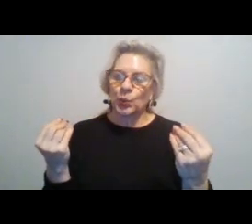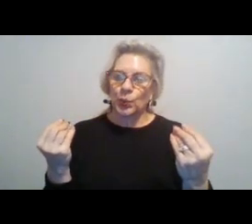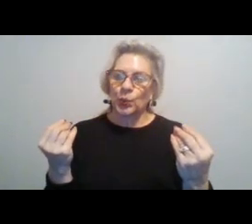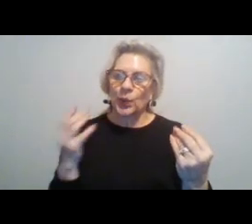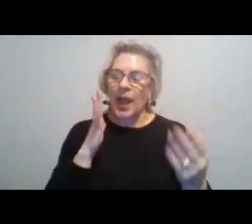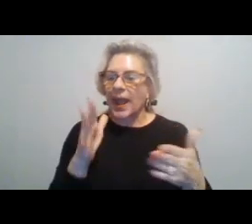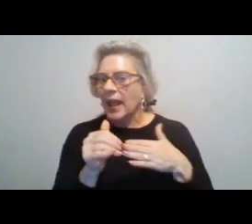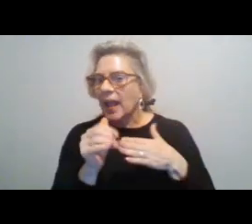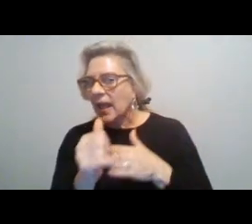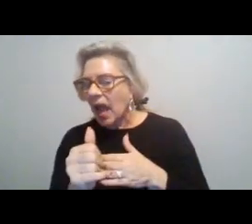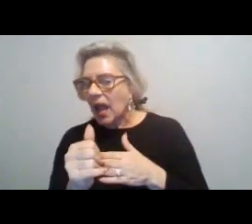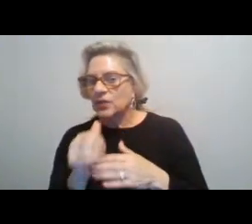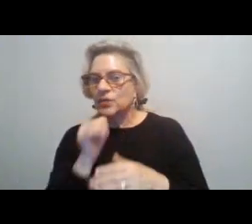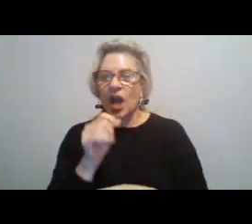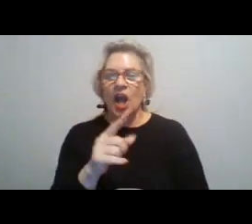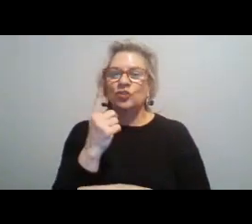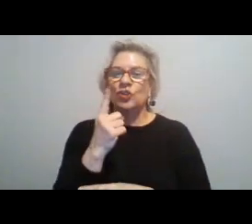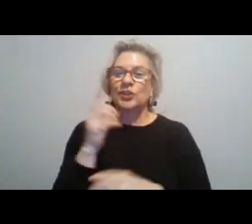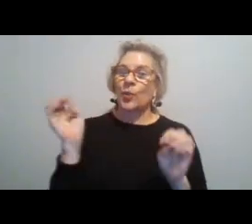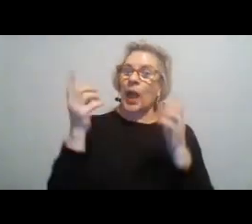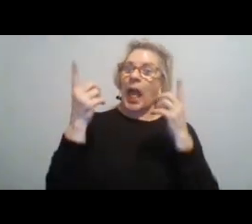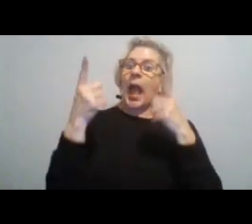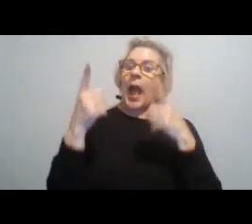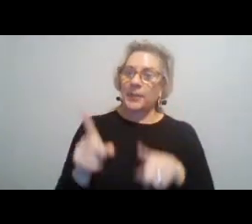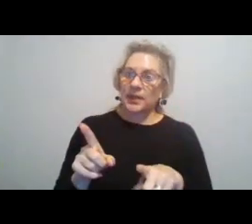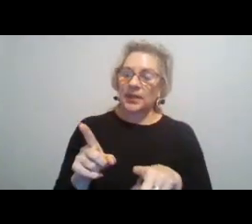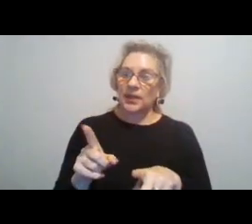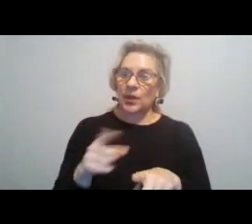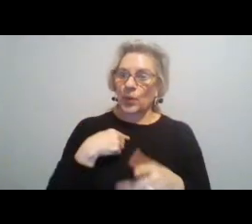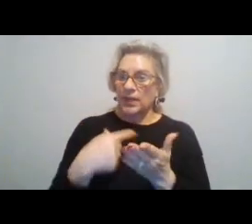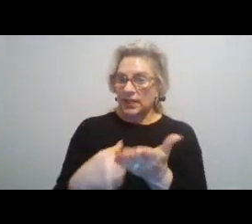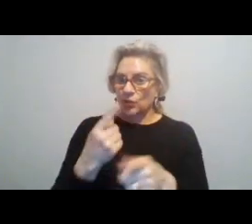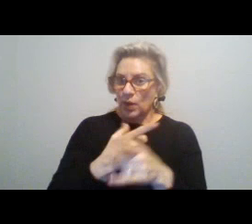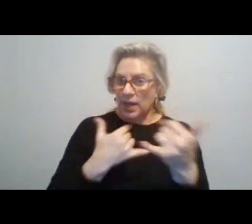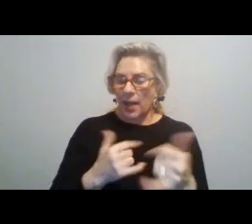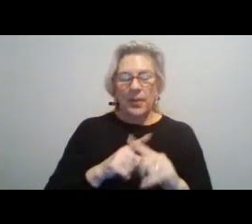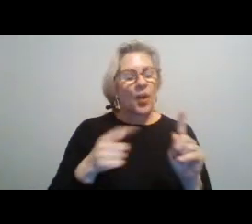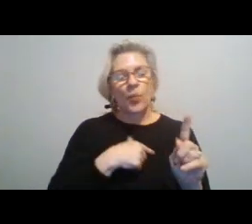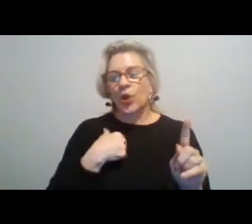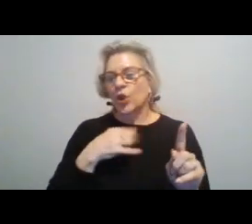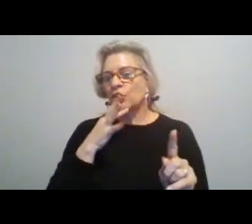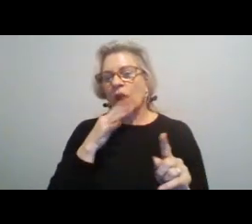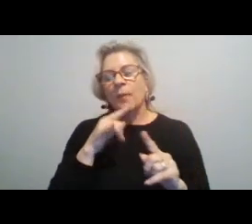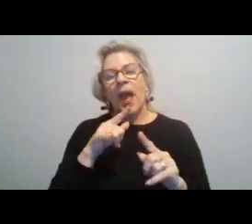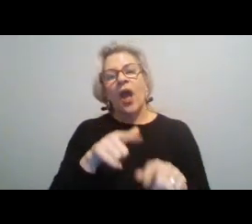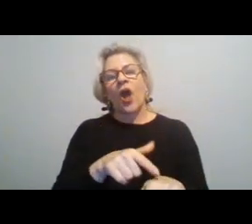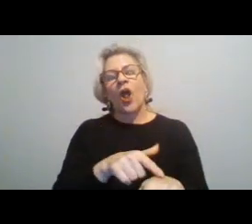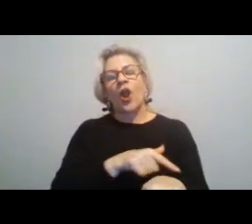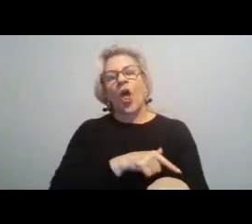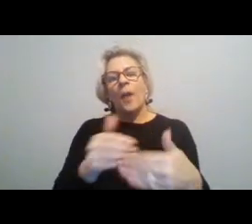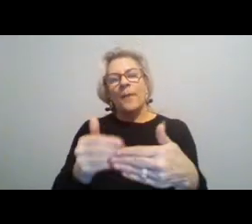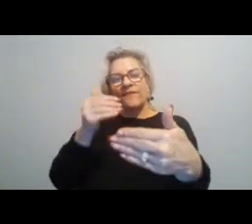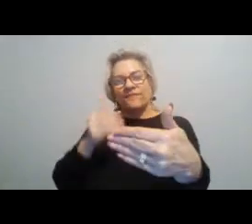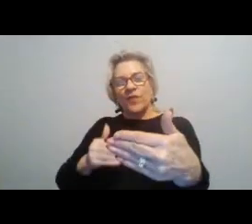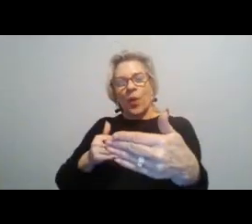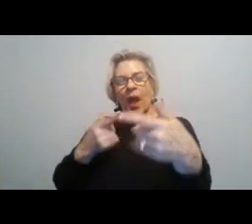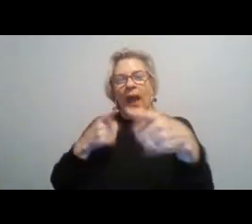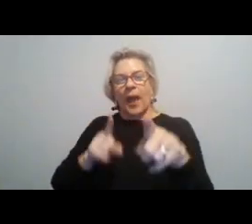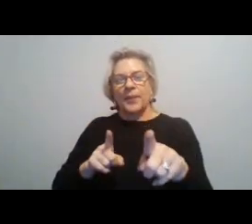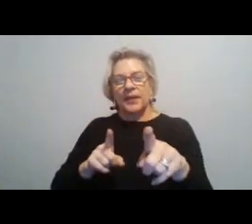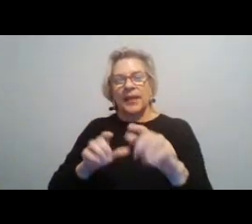guidance. So it's not just when the emergencies happen that we're talking about these things, but now we're talking about them long before they happen. How can we build